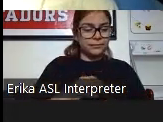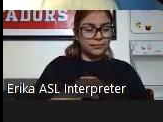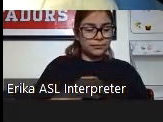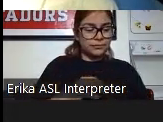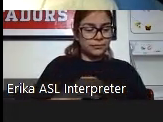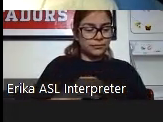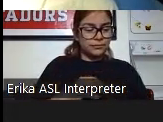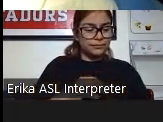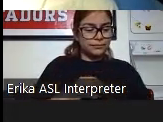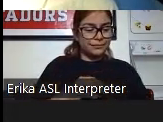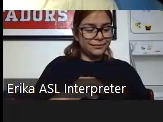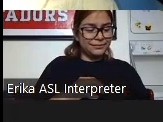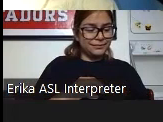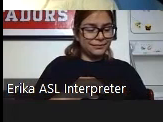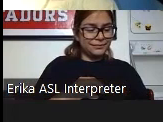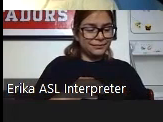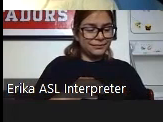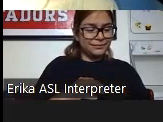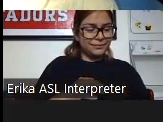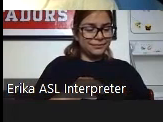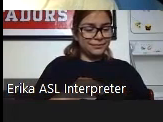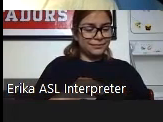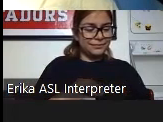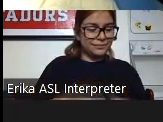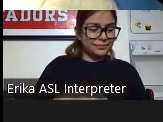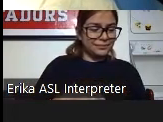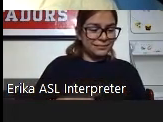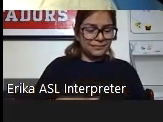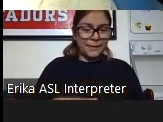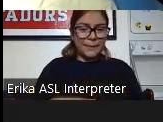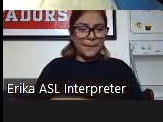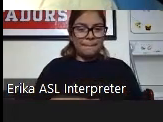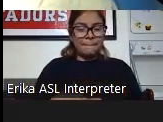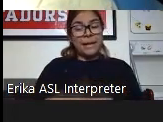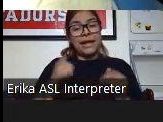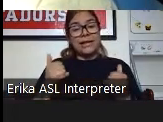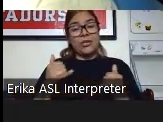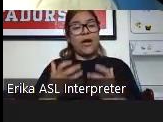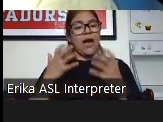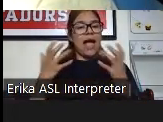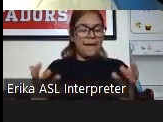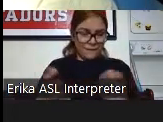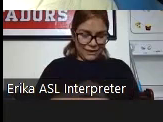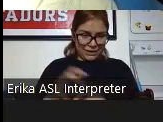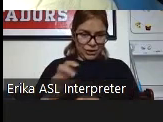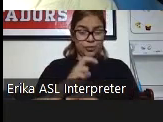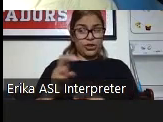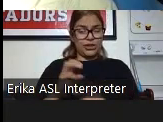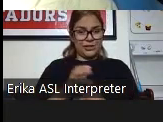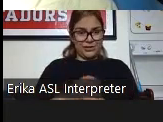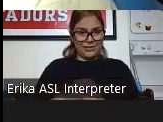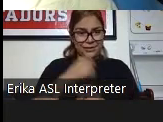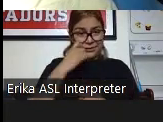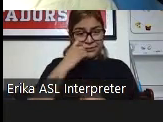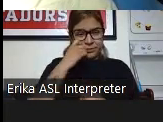Give me a second to catch up. There we go. Our heavily car-dependent transportation system simply doesn't